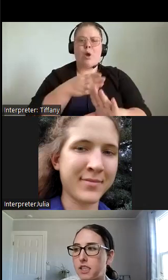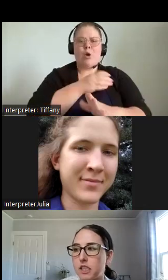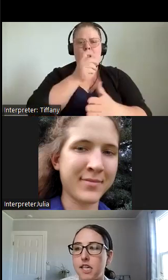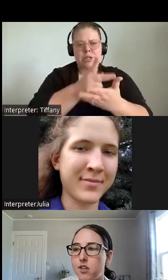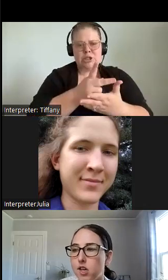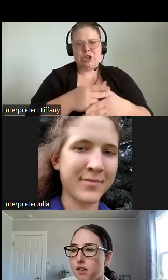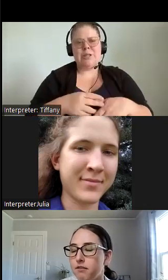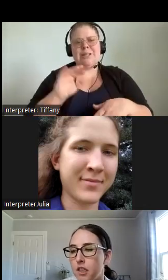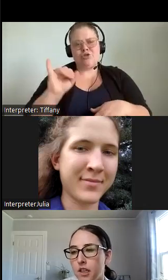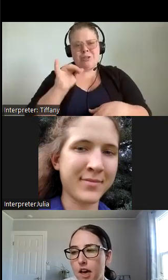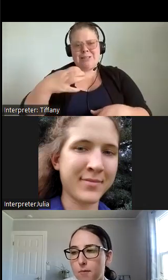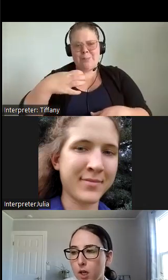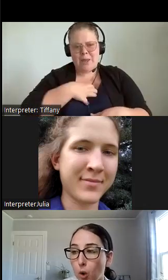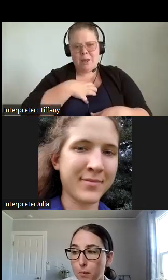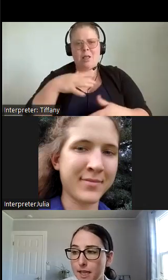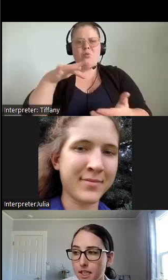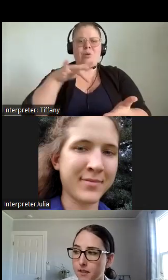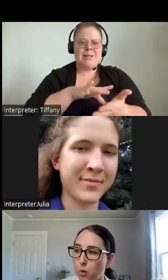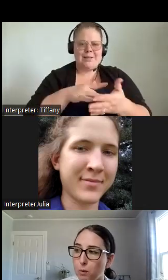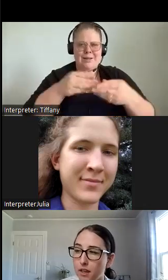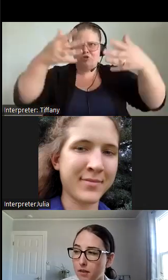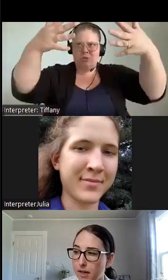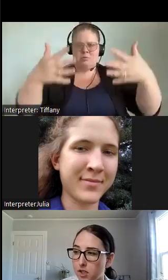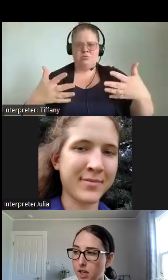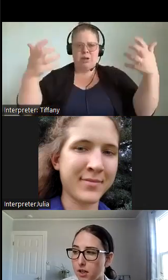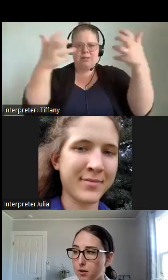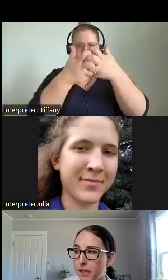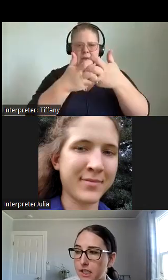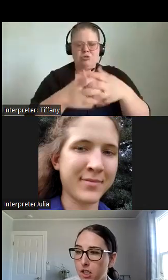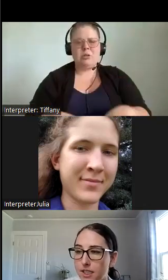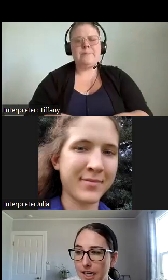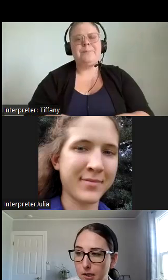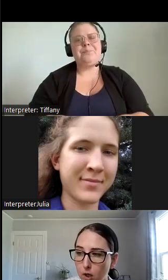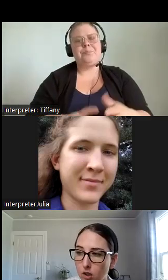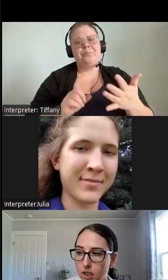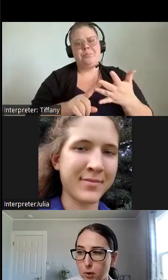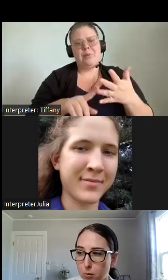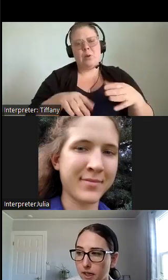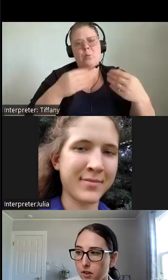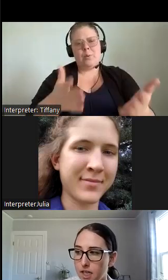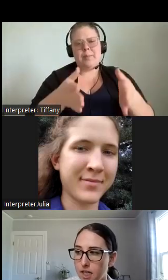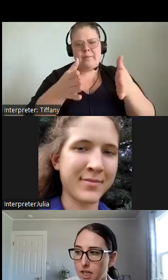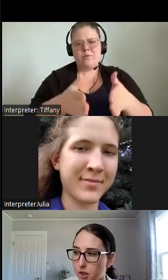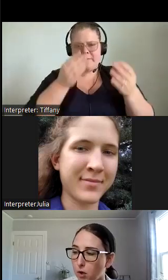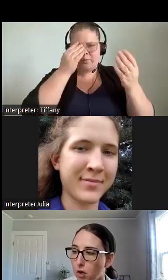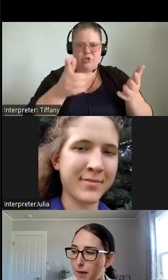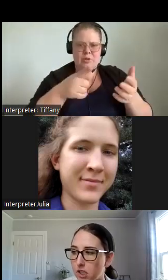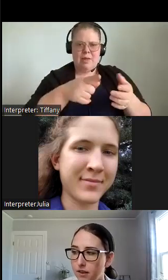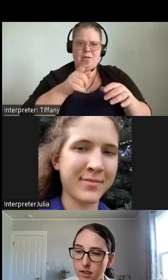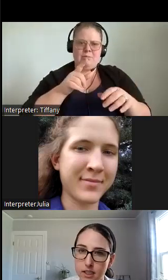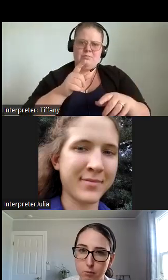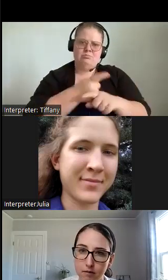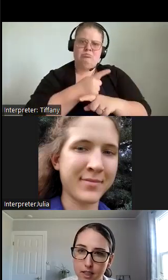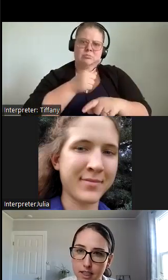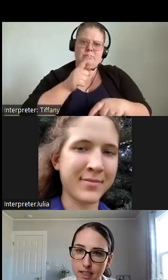medication reconciliation, equipping the individual with information through means that are accessible and appropriate for the individual based